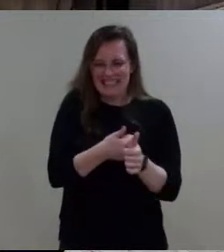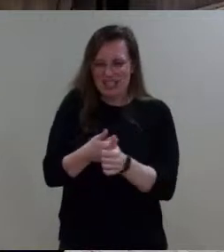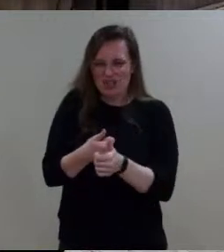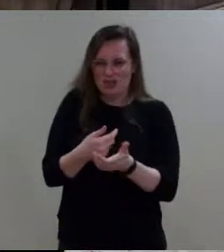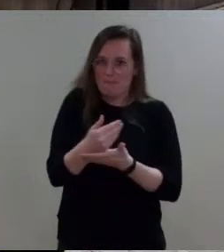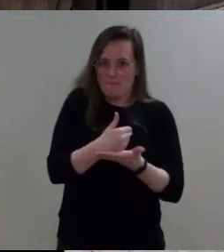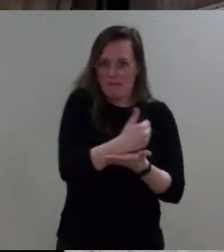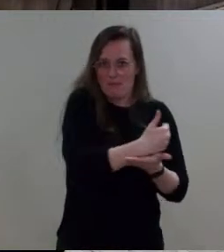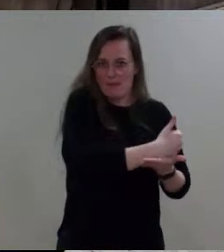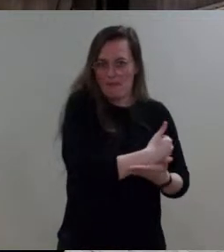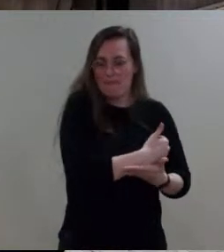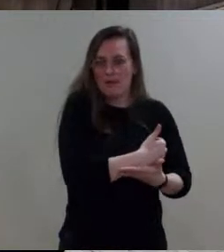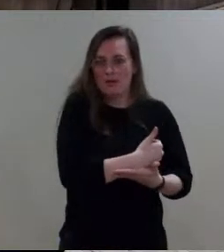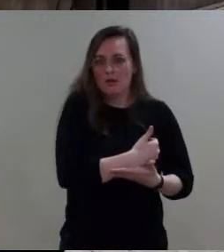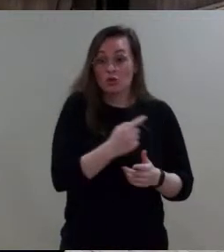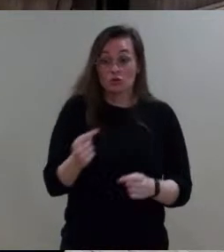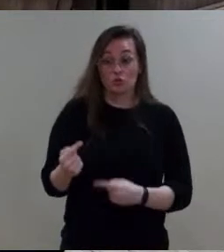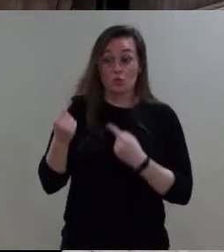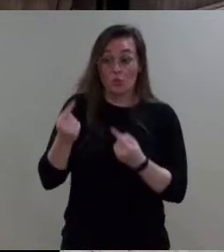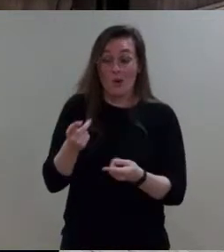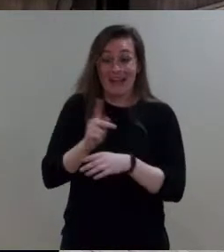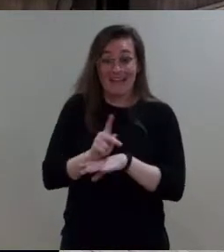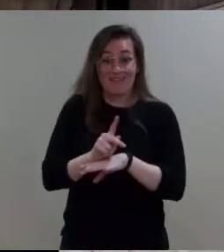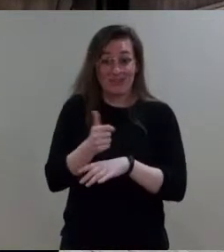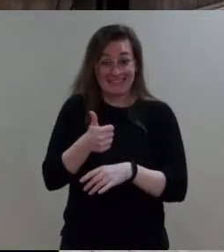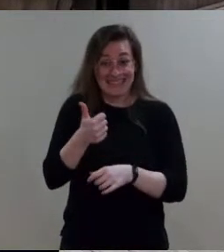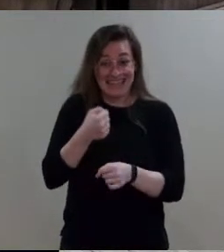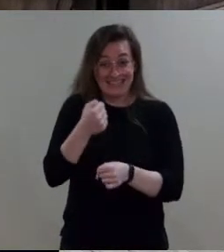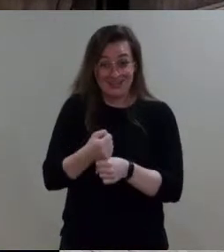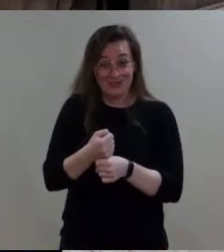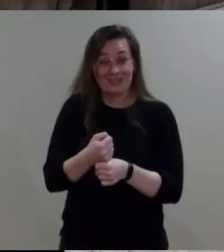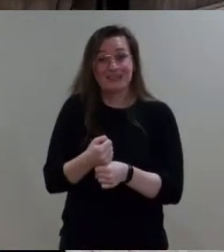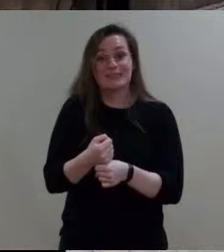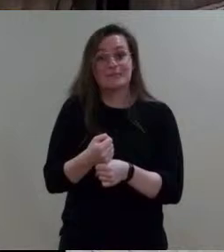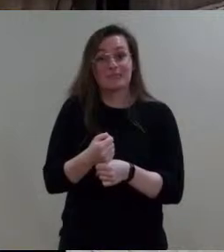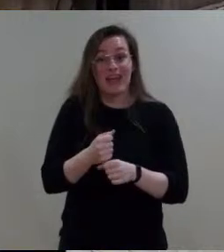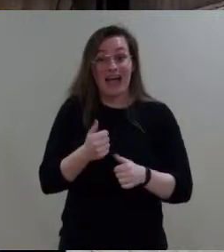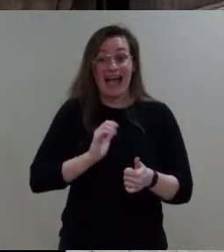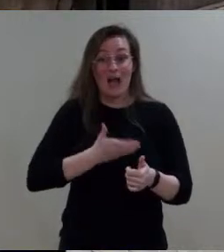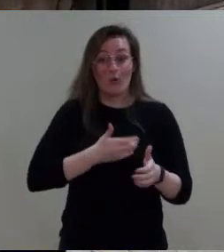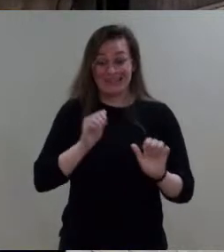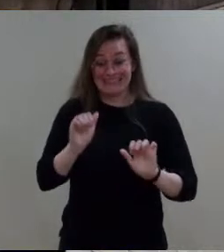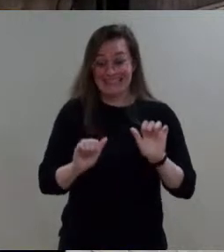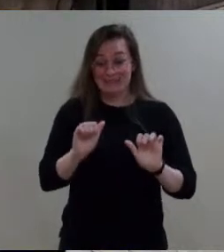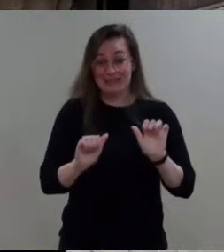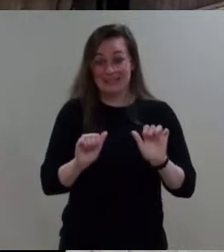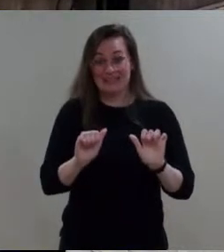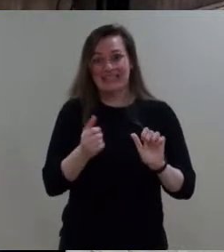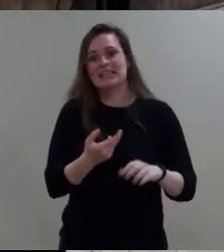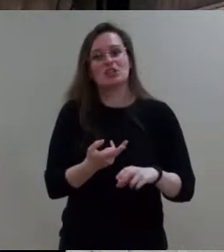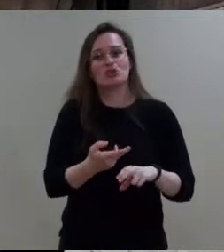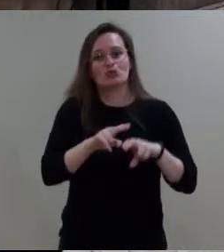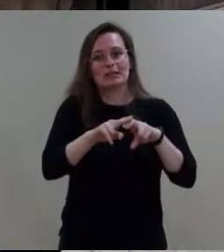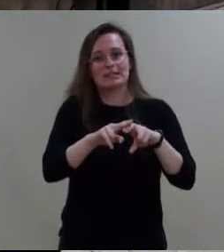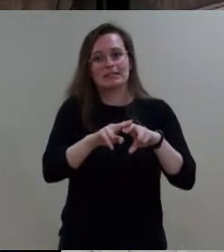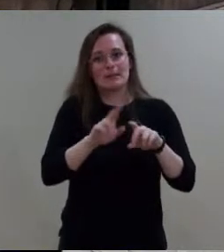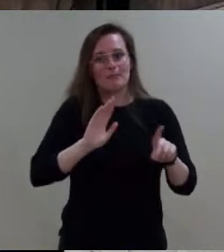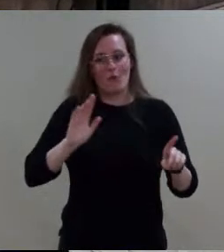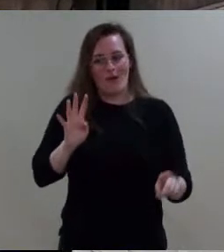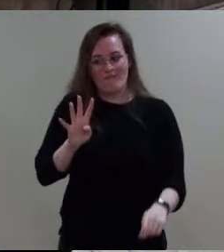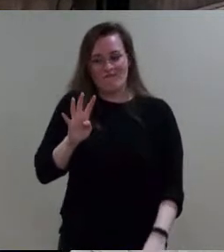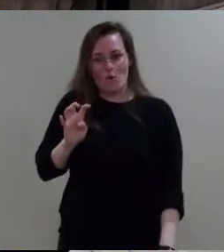years in the town of Kentville, our uniform assessment has increased from about $480